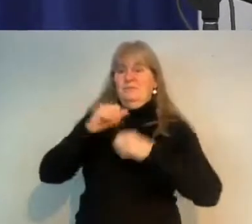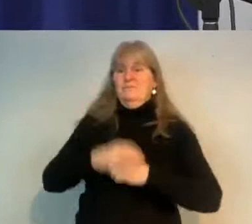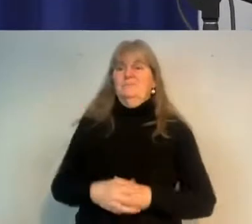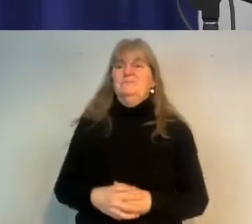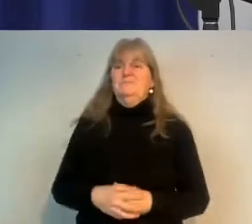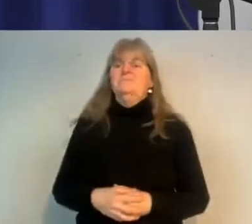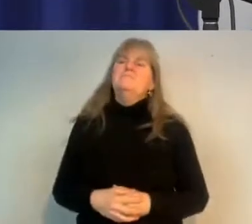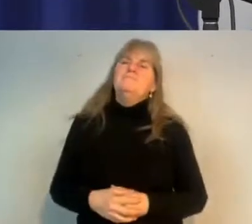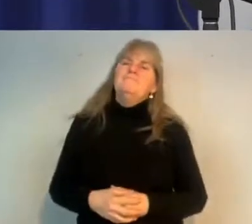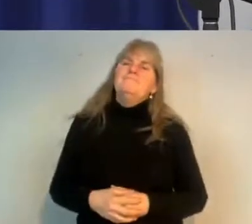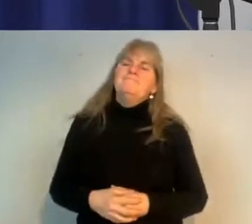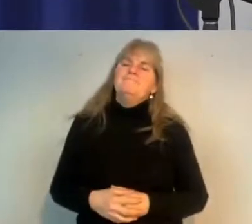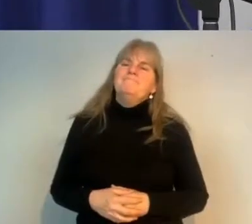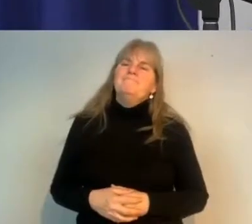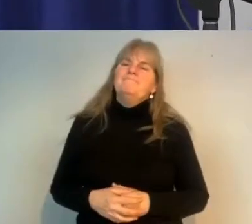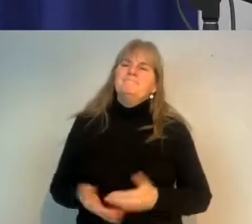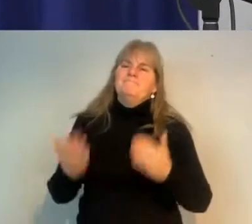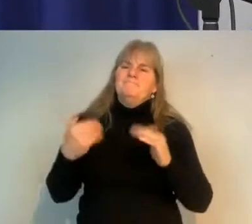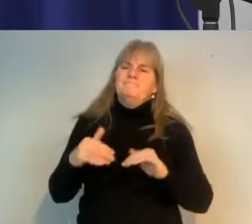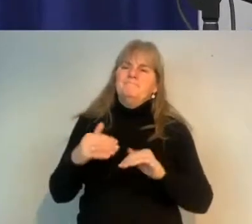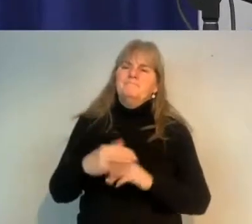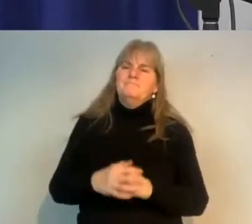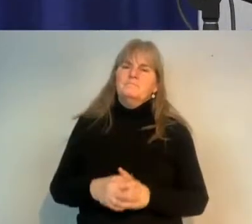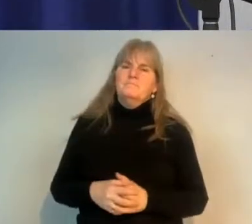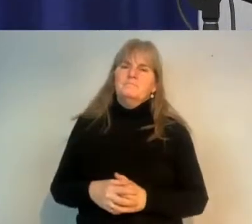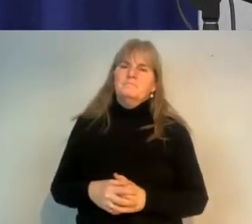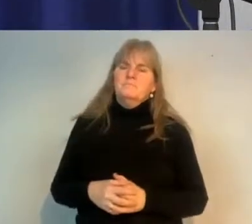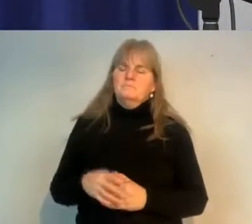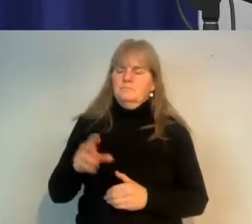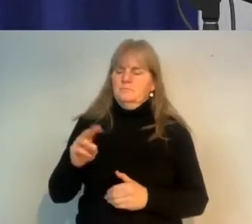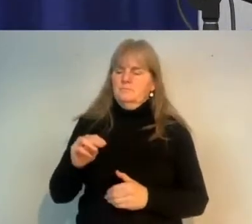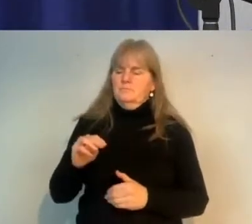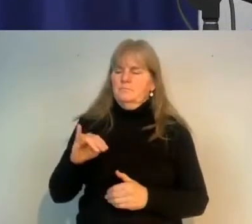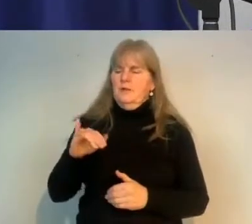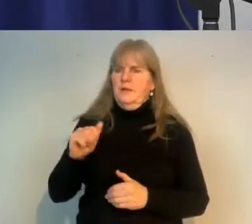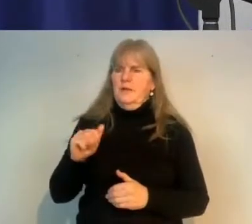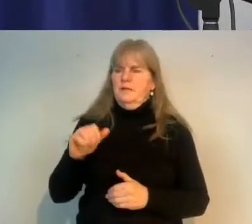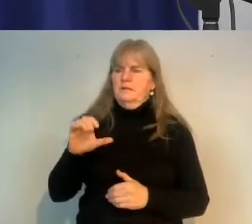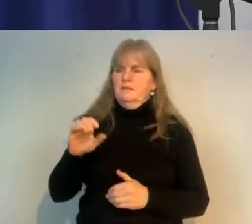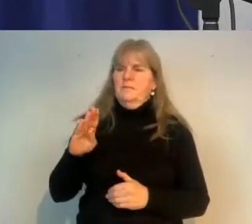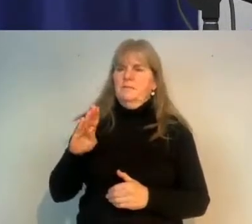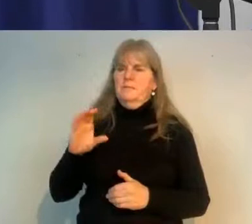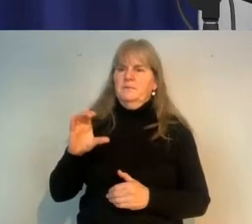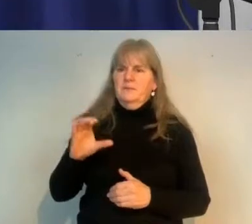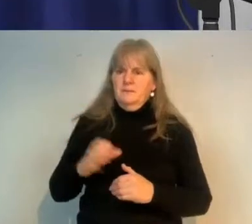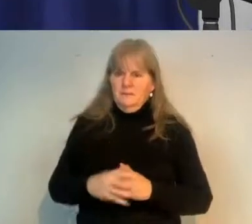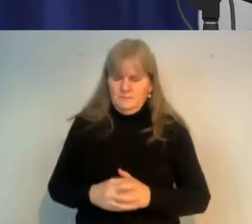Thank you. We'll now move to Maya at CBC.